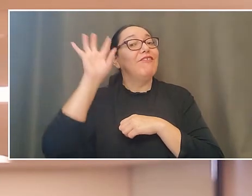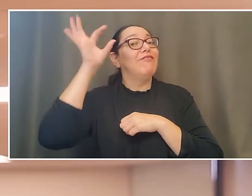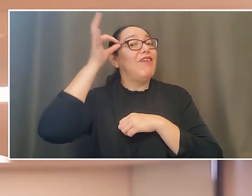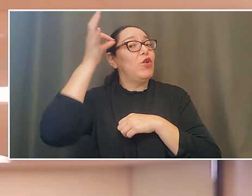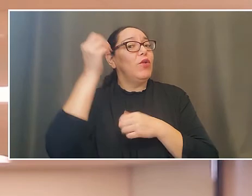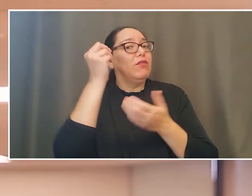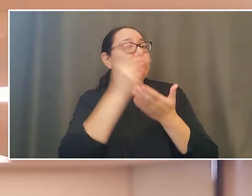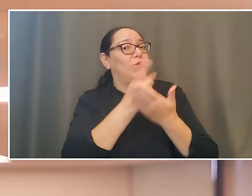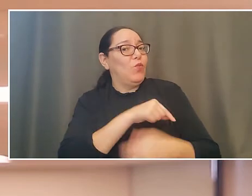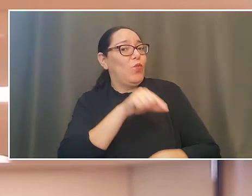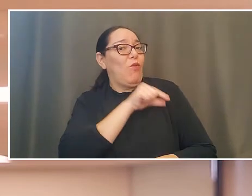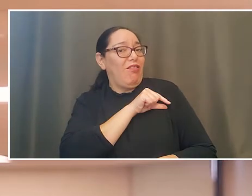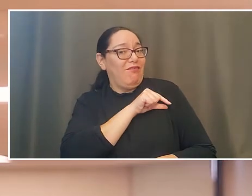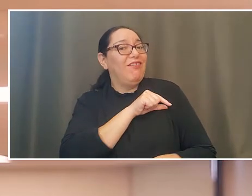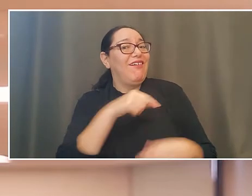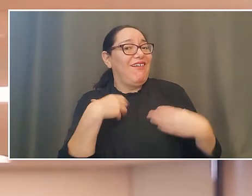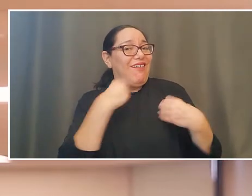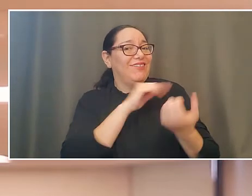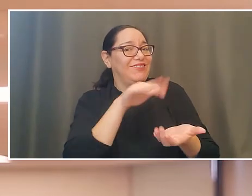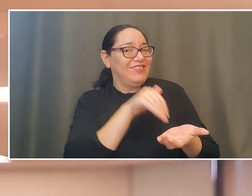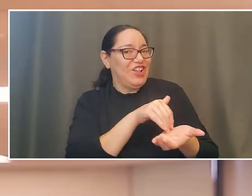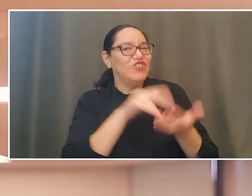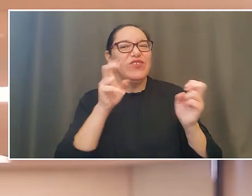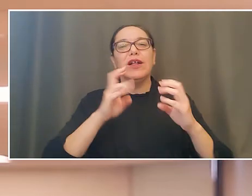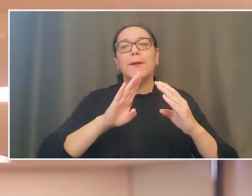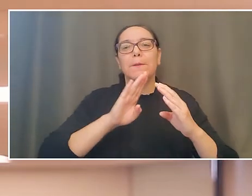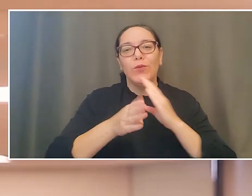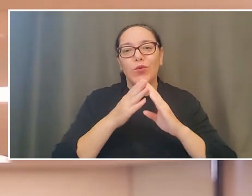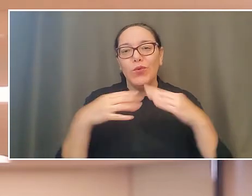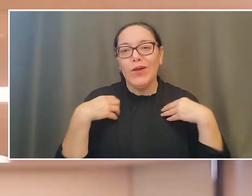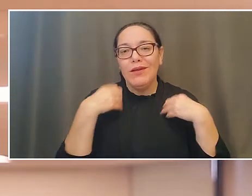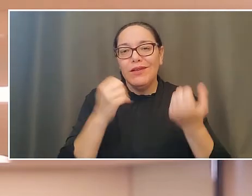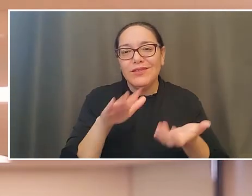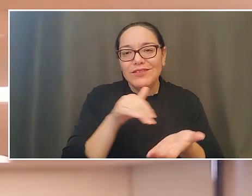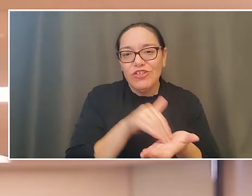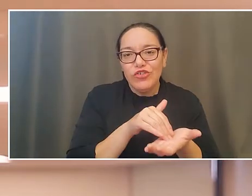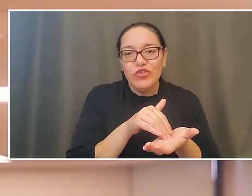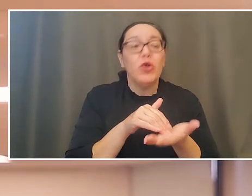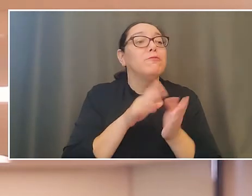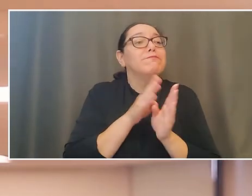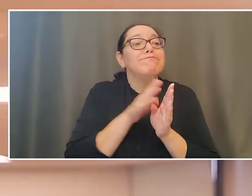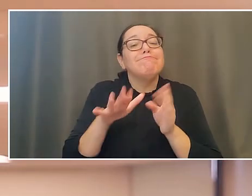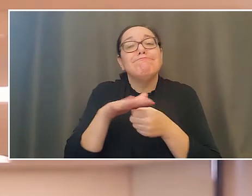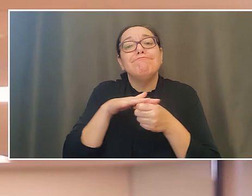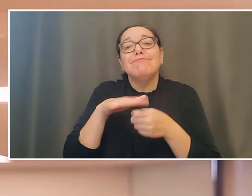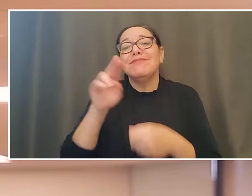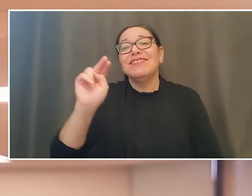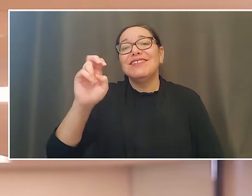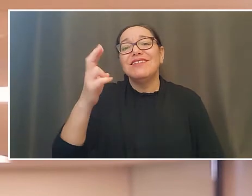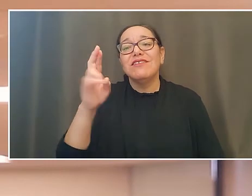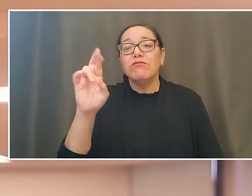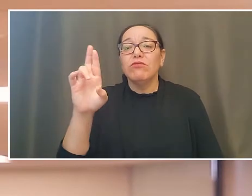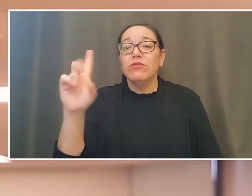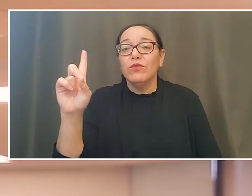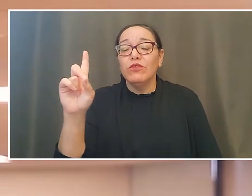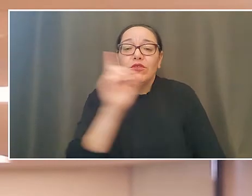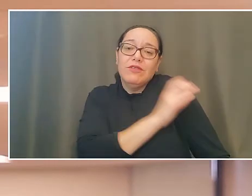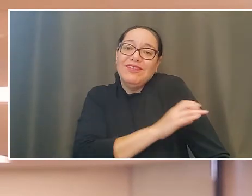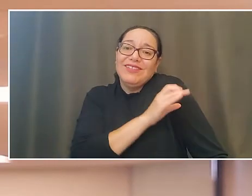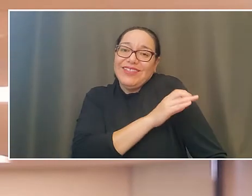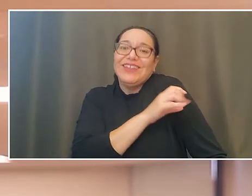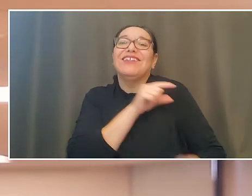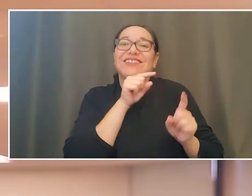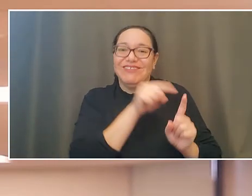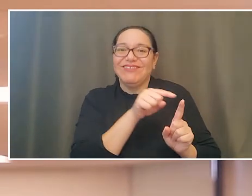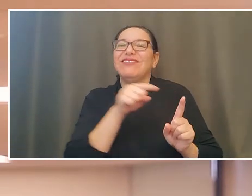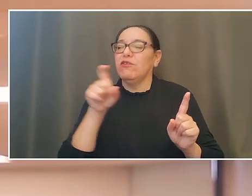known as community health centers, or you may know them as neighborhood clinics. We're doing this integration in